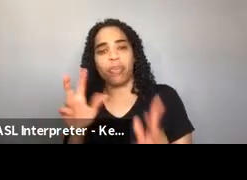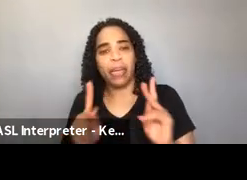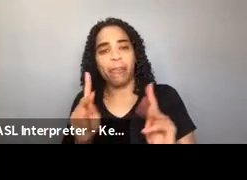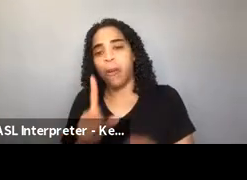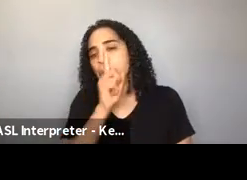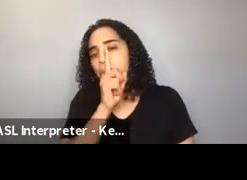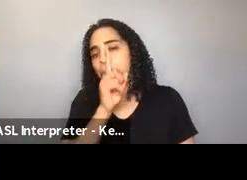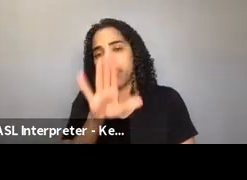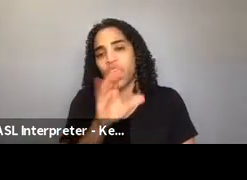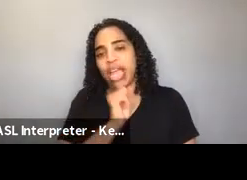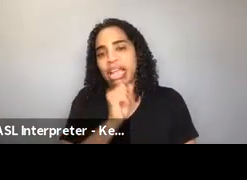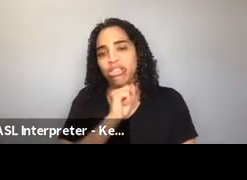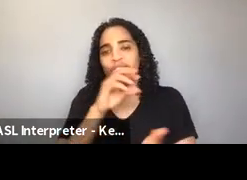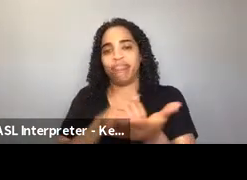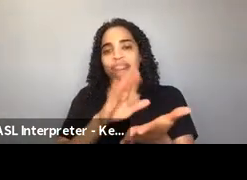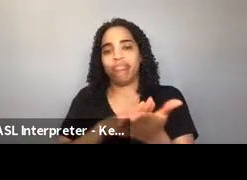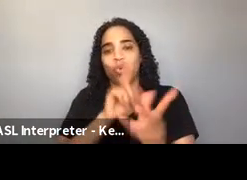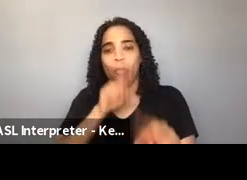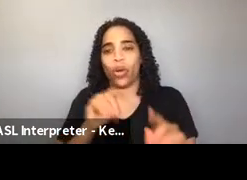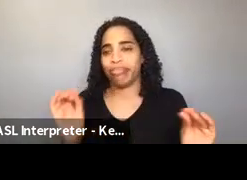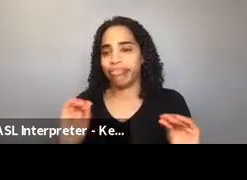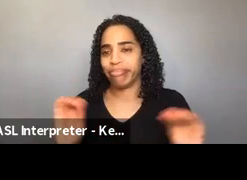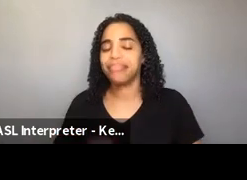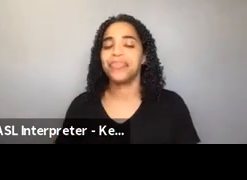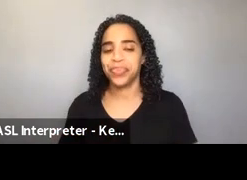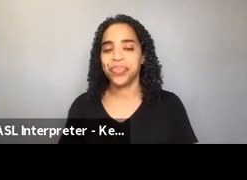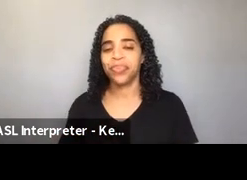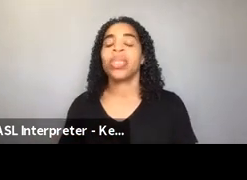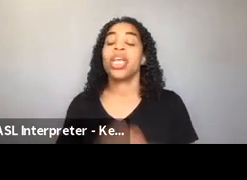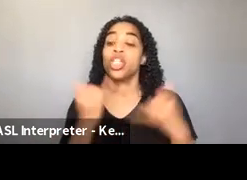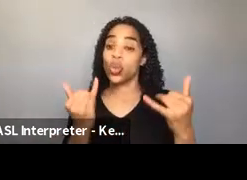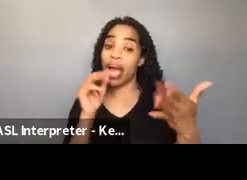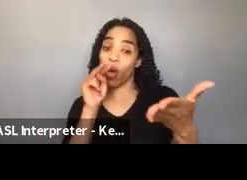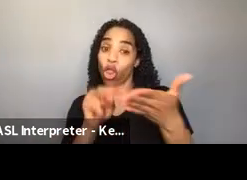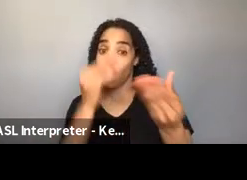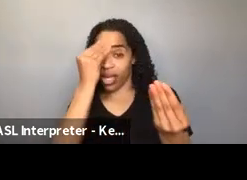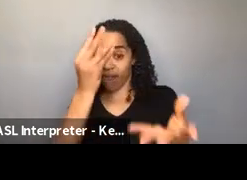their age. So looking at the data here,